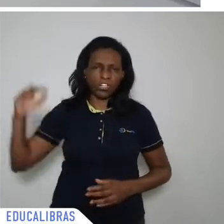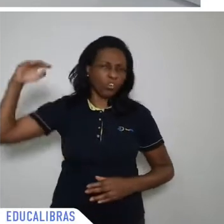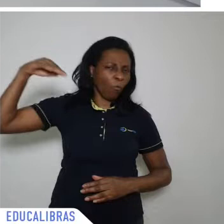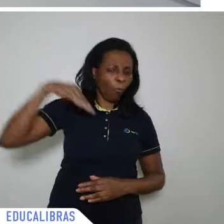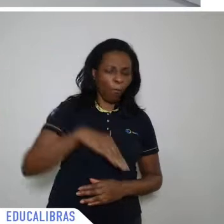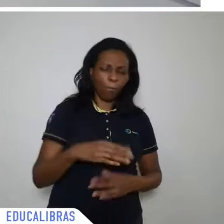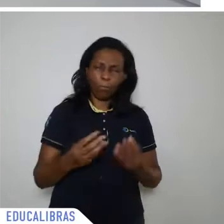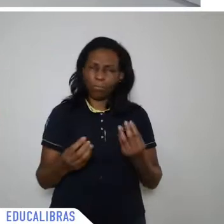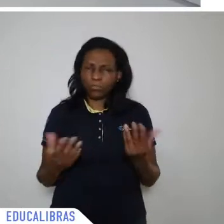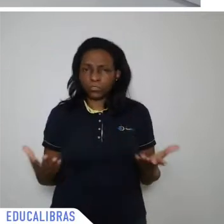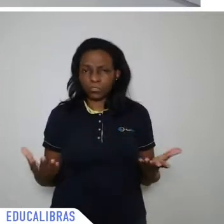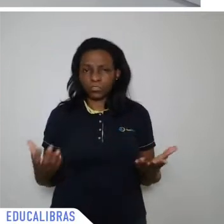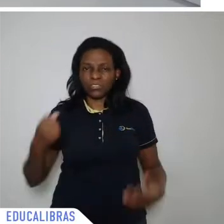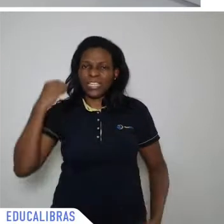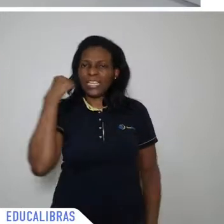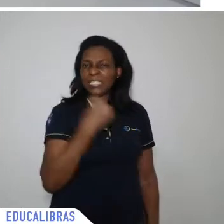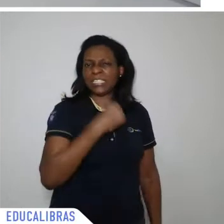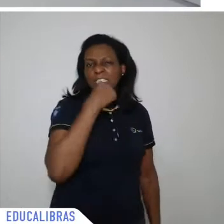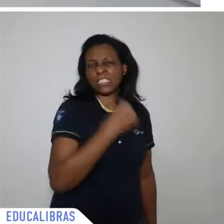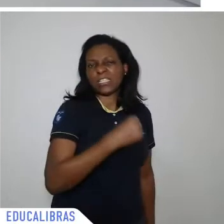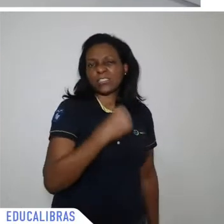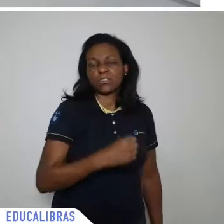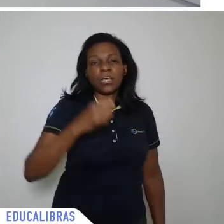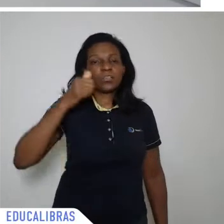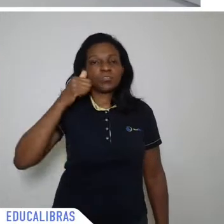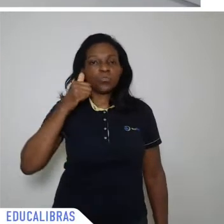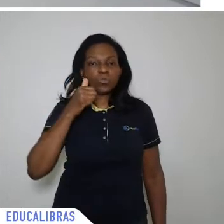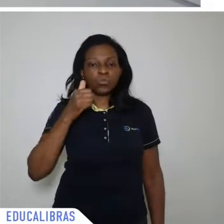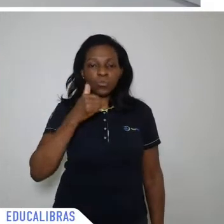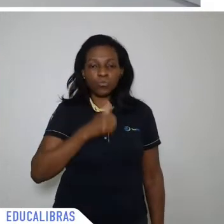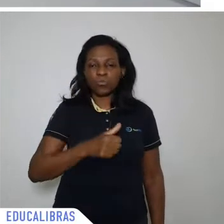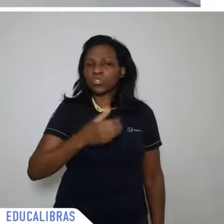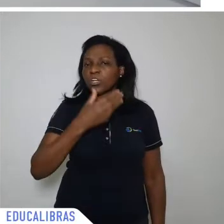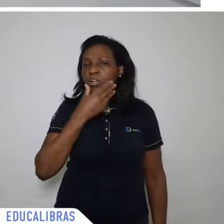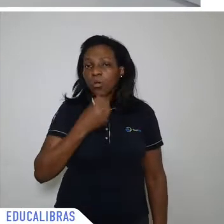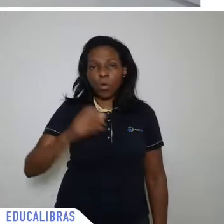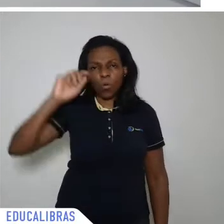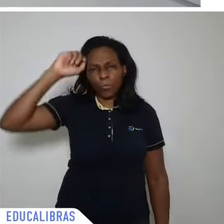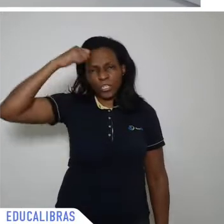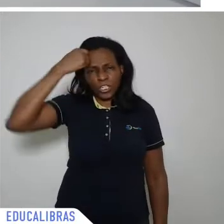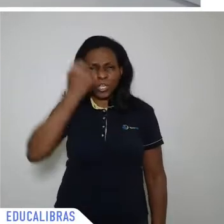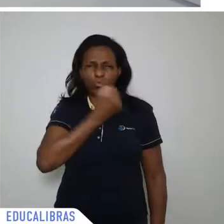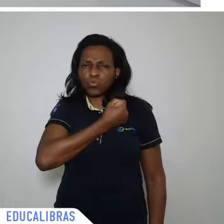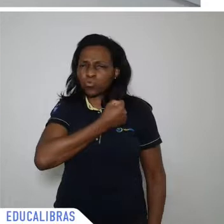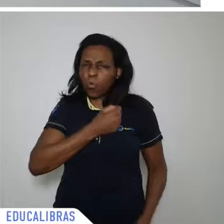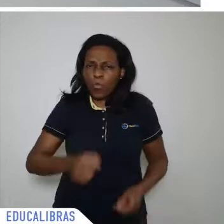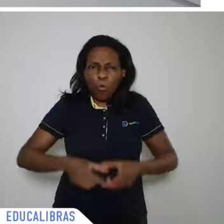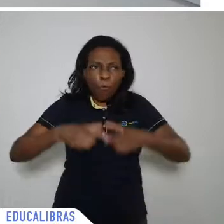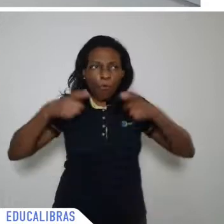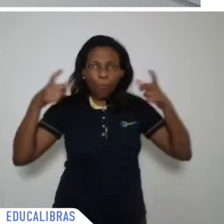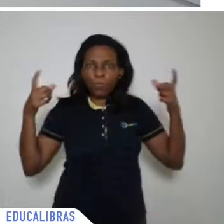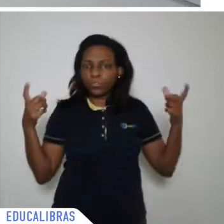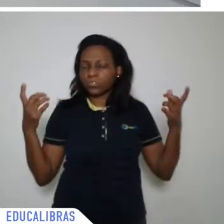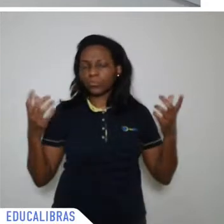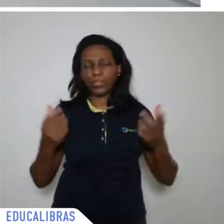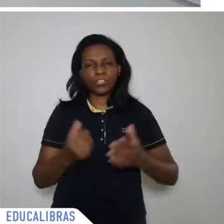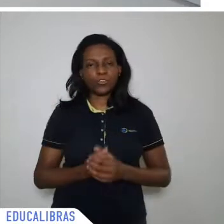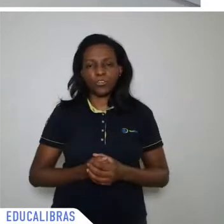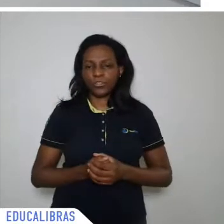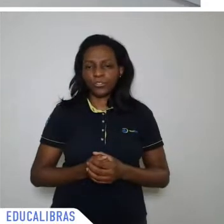whereas with white women, these numbers are decreasing consistently. Black women die